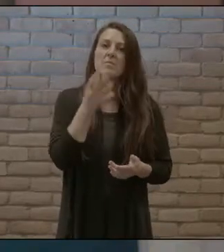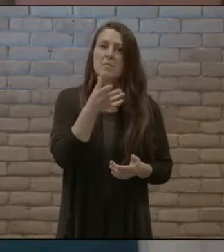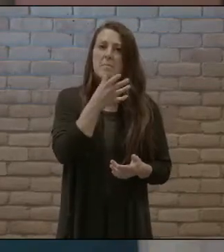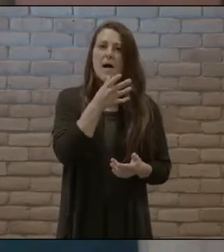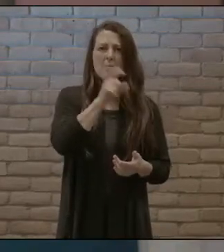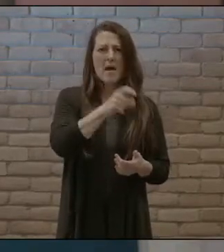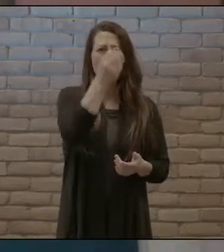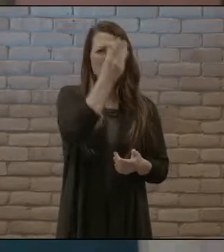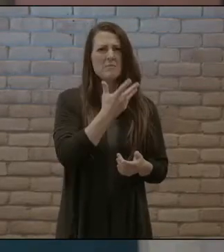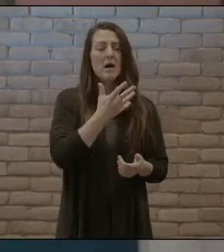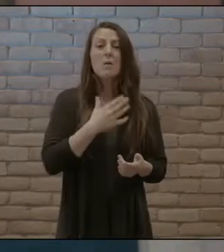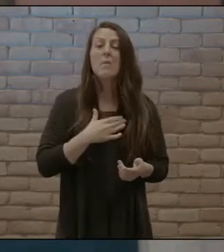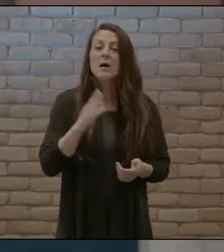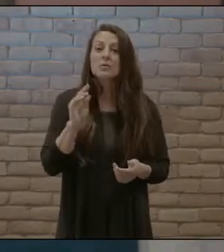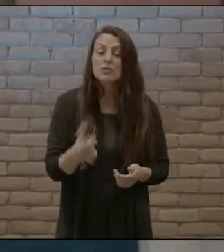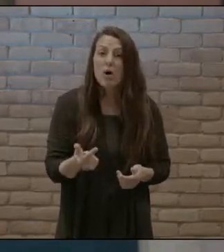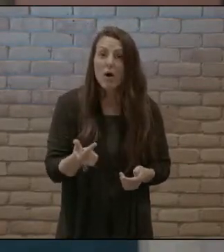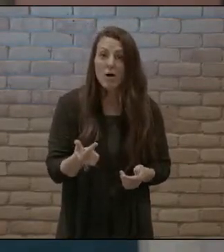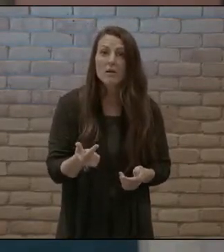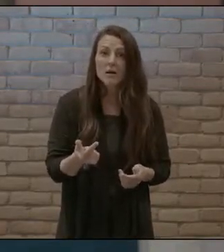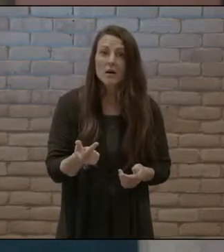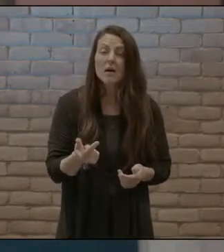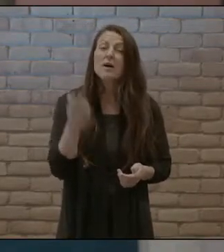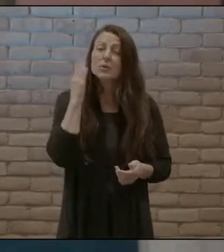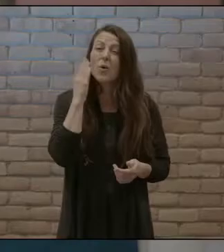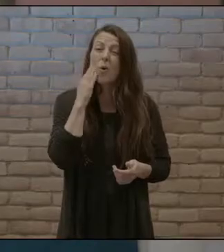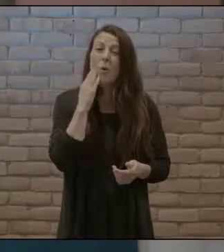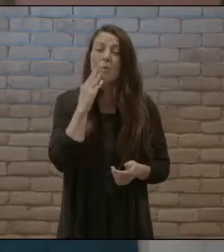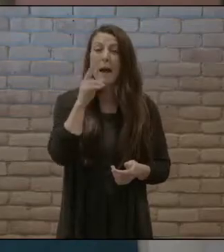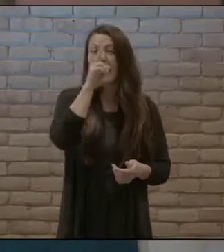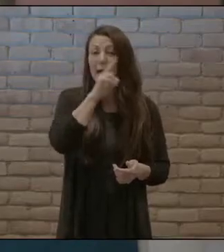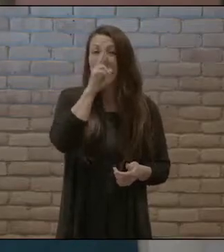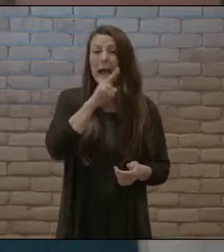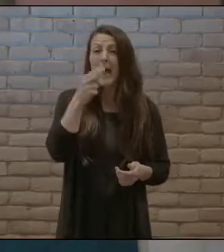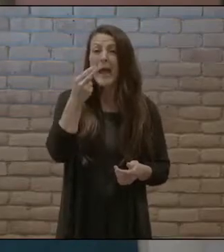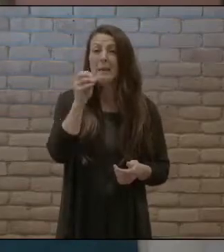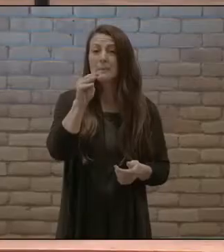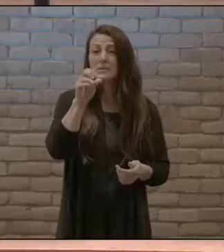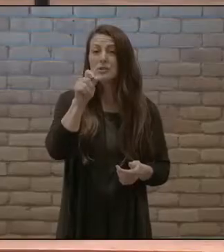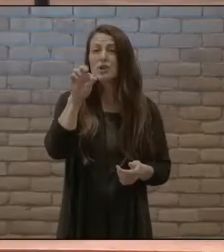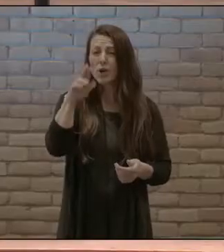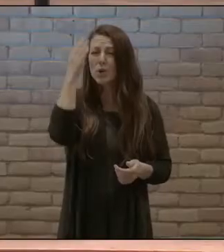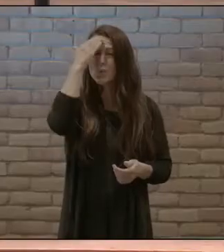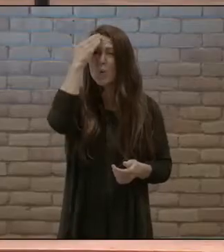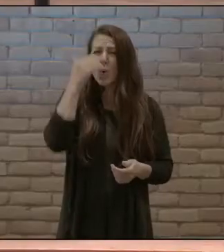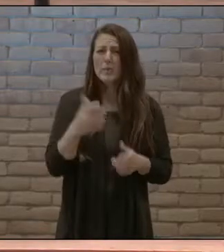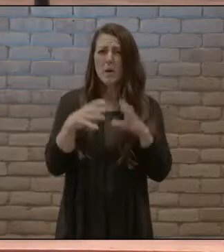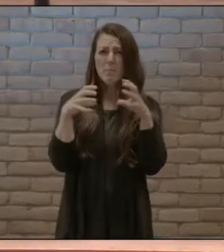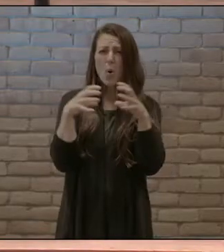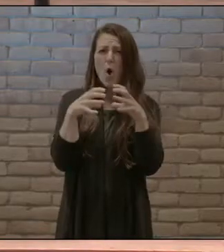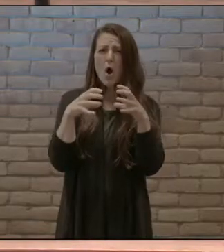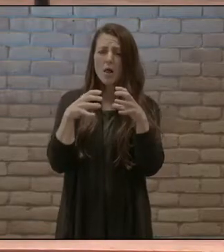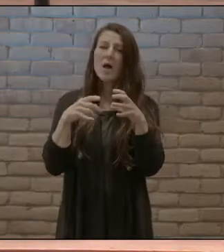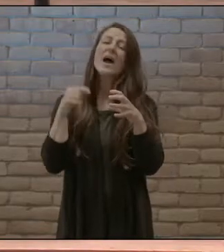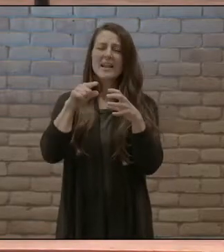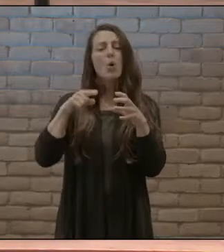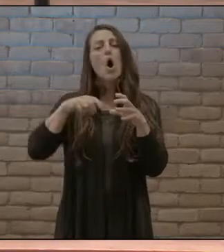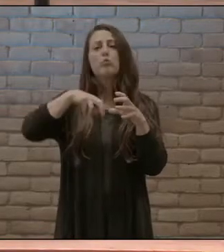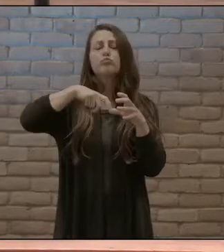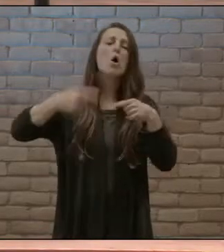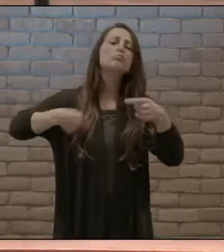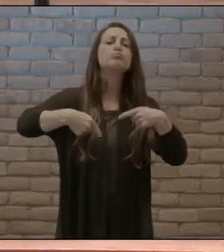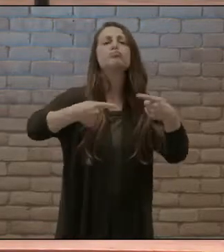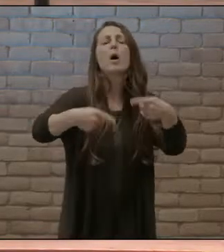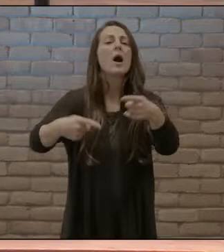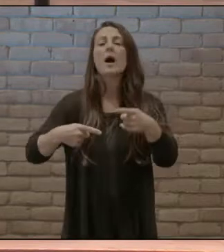the news that my dog got to my hamster. The hamster was rolling around in its little ball, and it somehow opened up the ball, and the